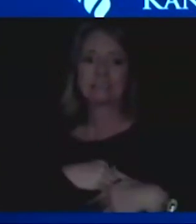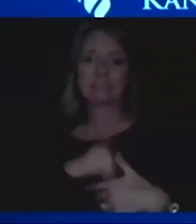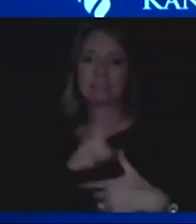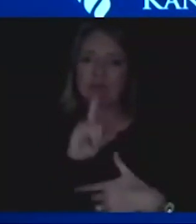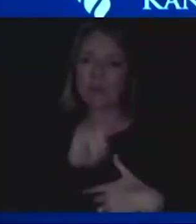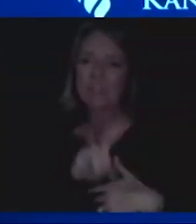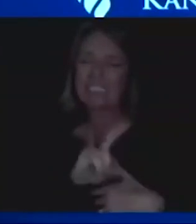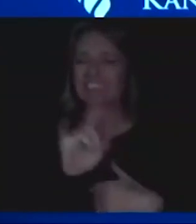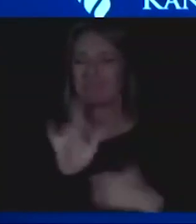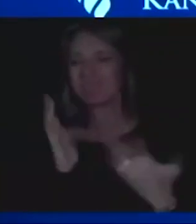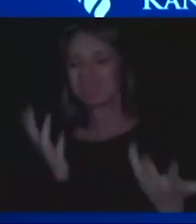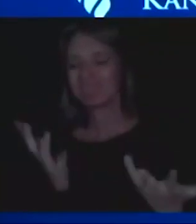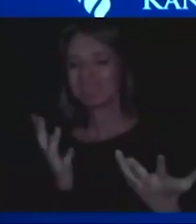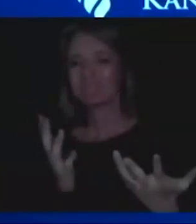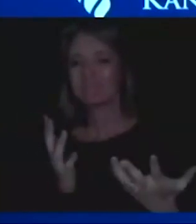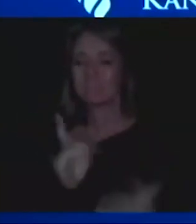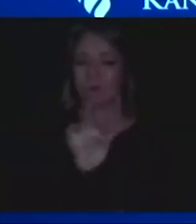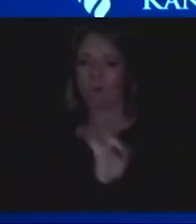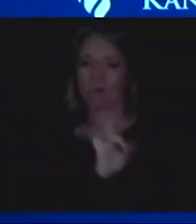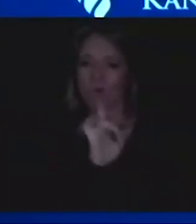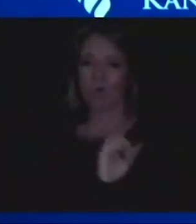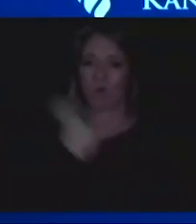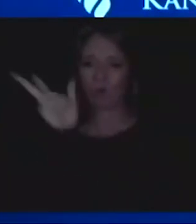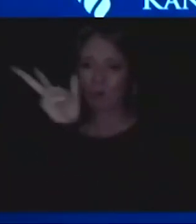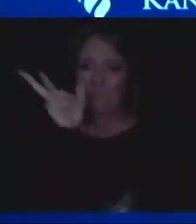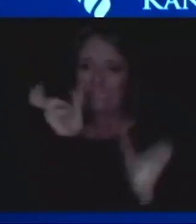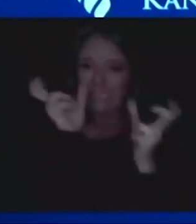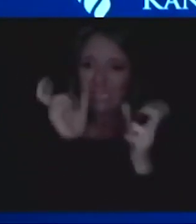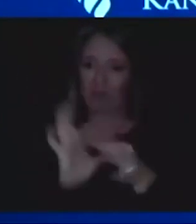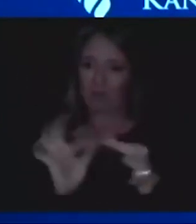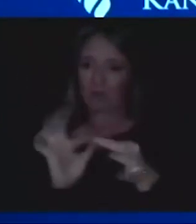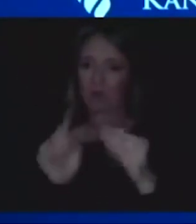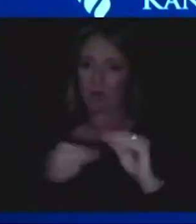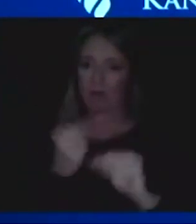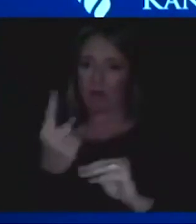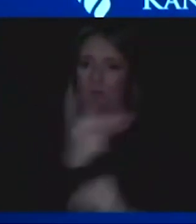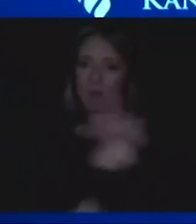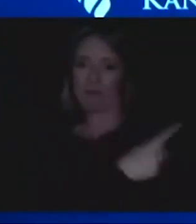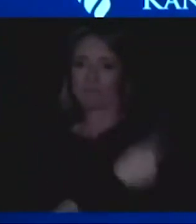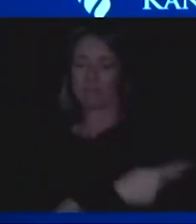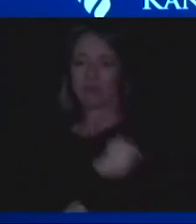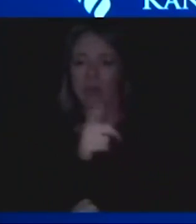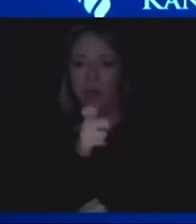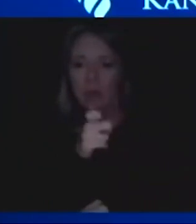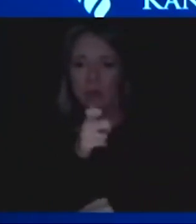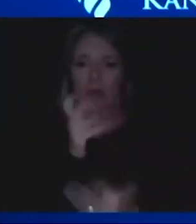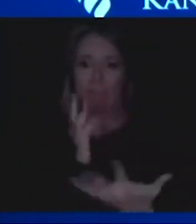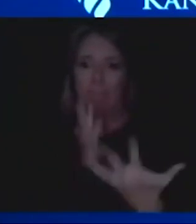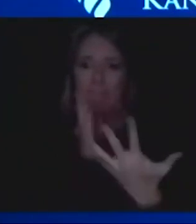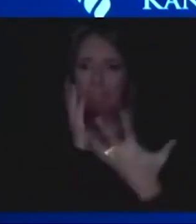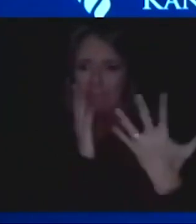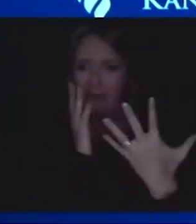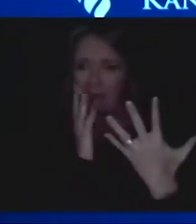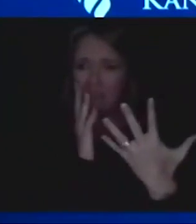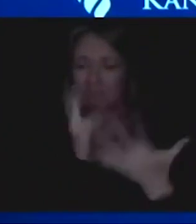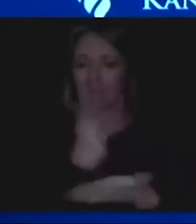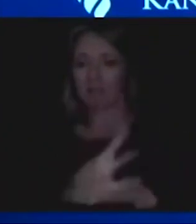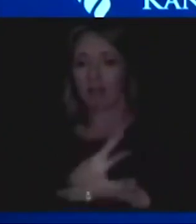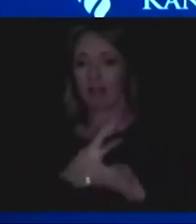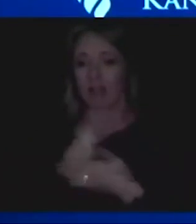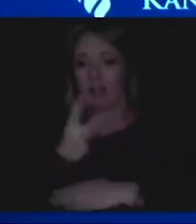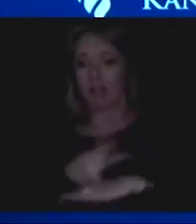it's just so lonely to hear that story that you had, Chad, about the patient who was so embarrassed as they lay unable to